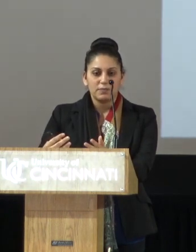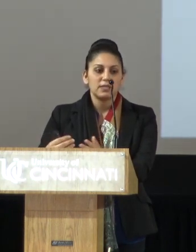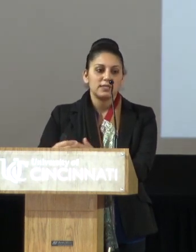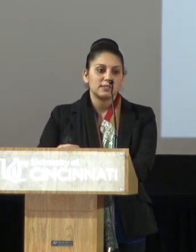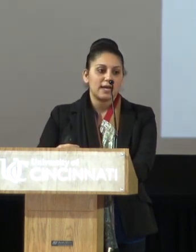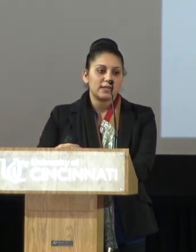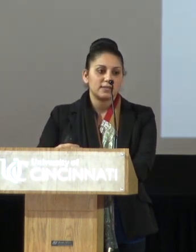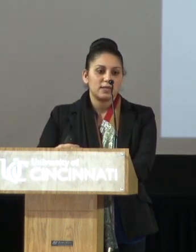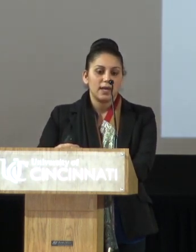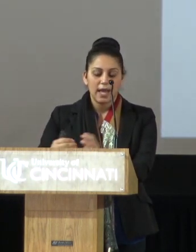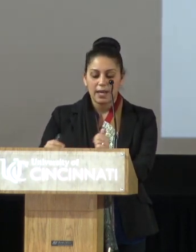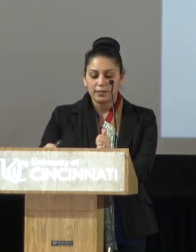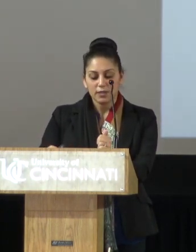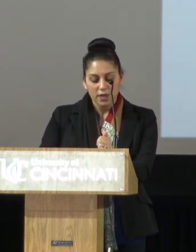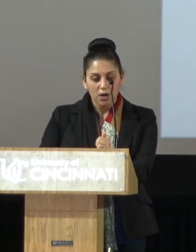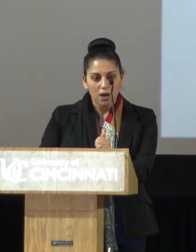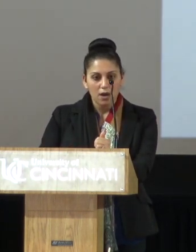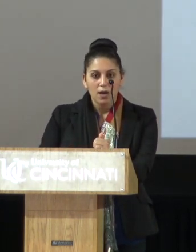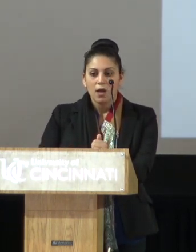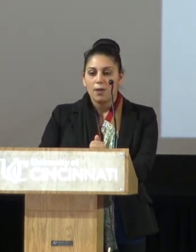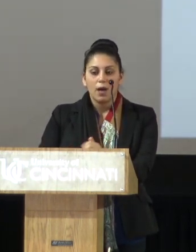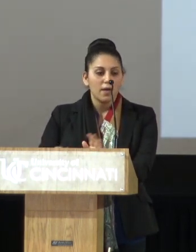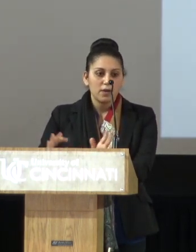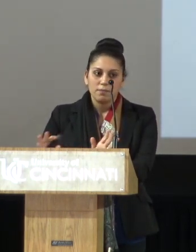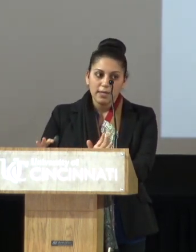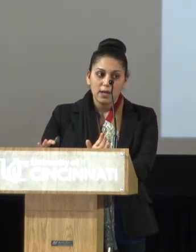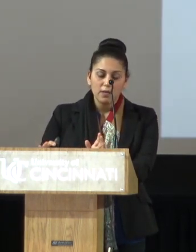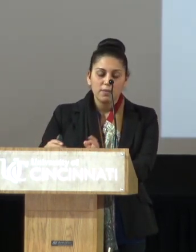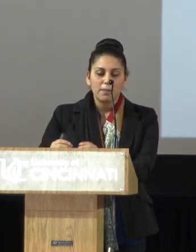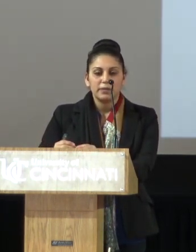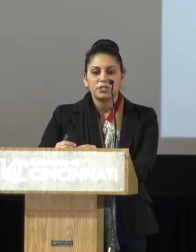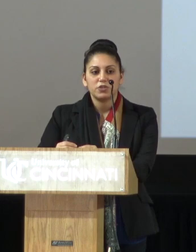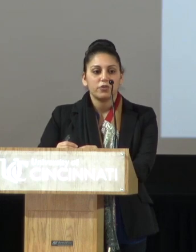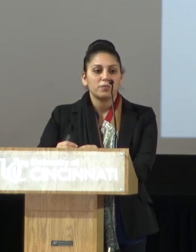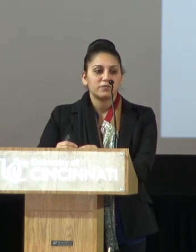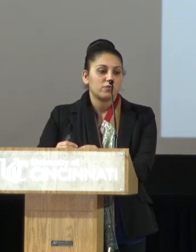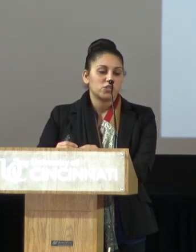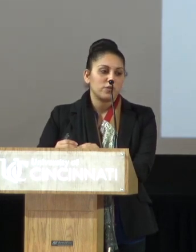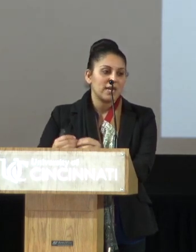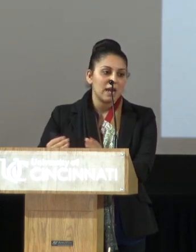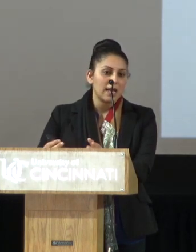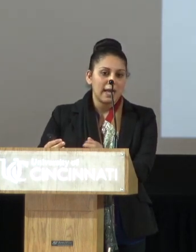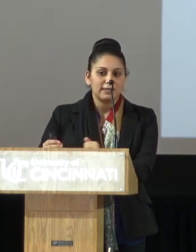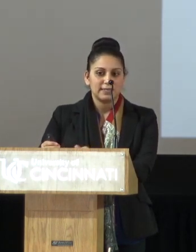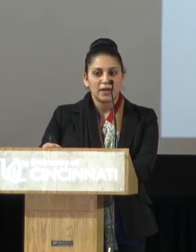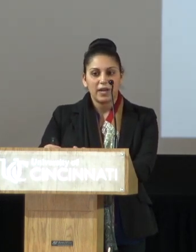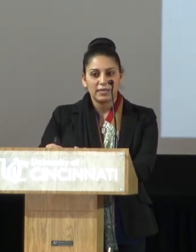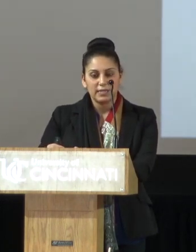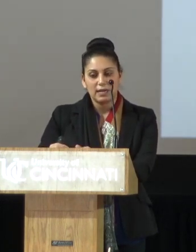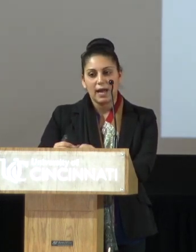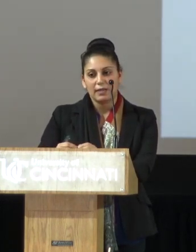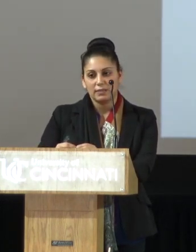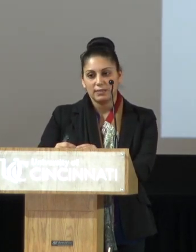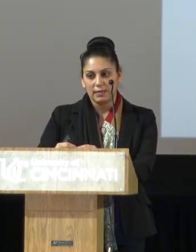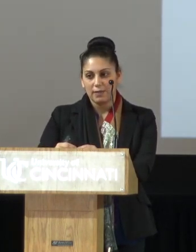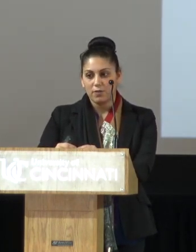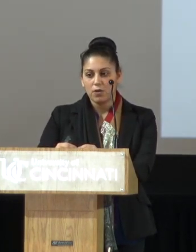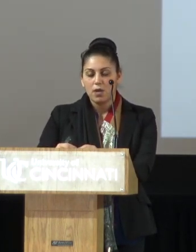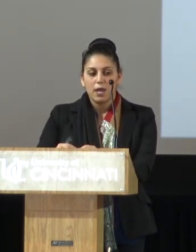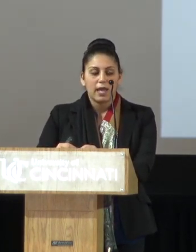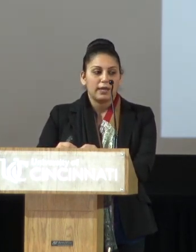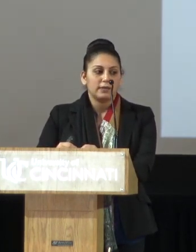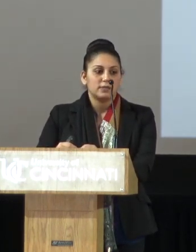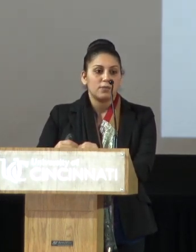by disability status. And there are many other population groups for which we cannot get disaggregated data at the state